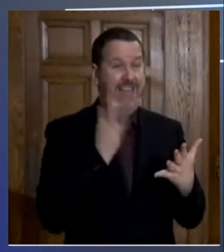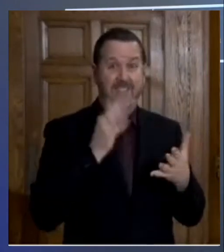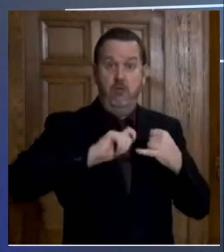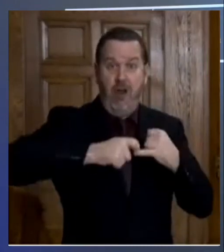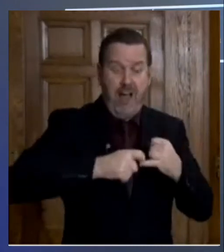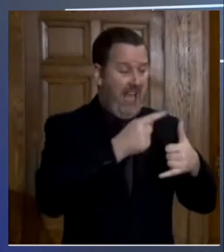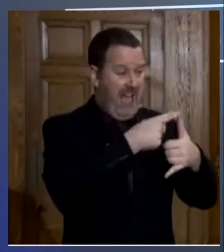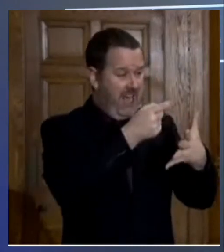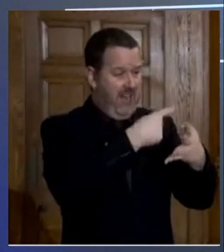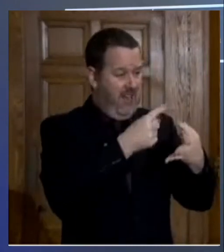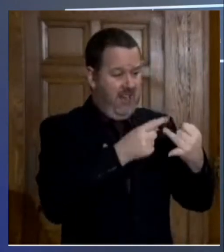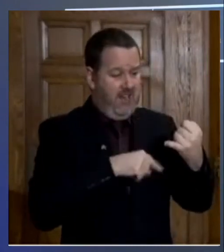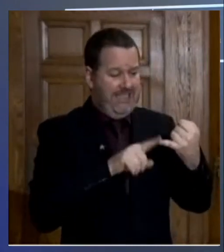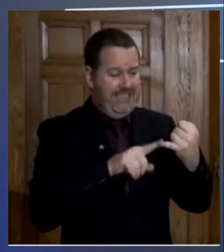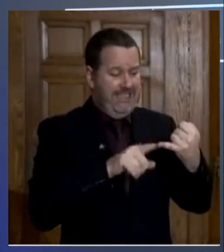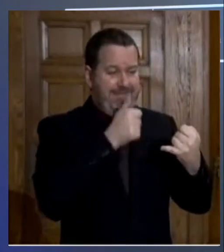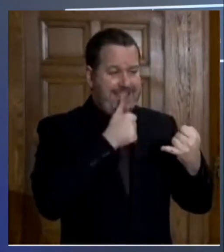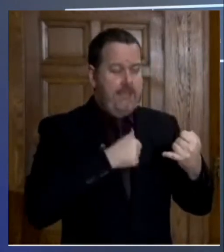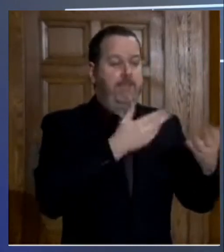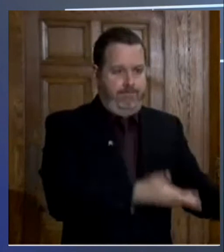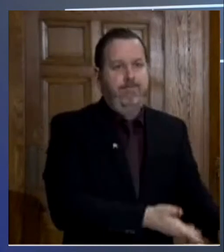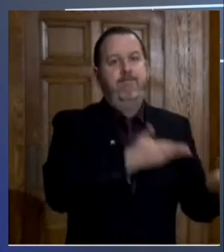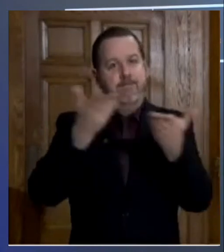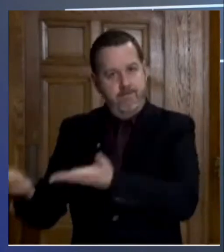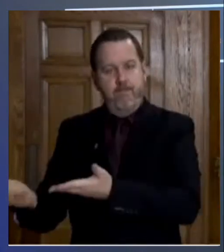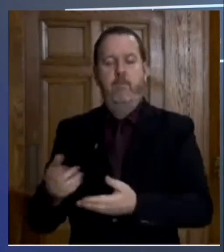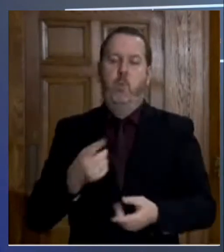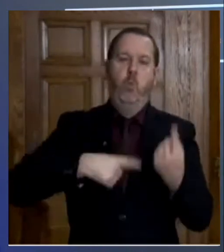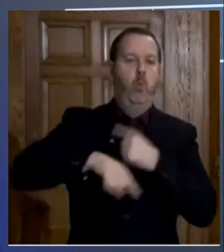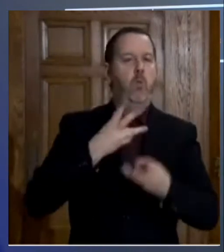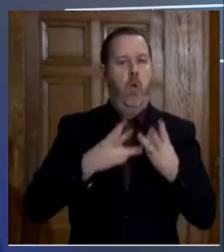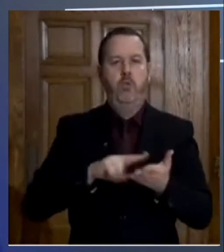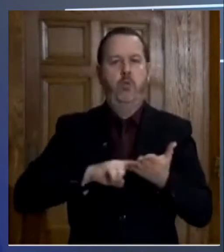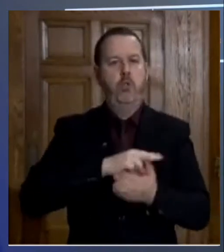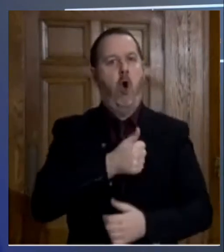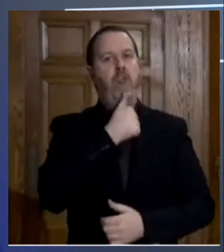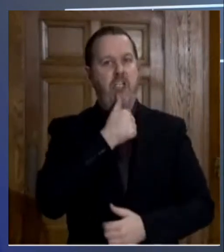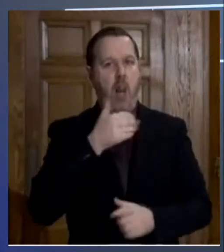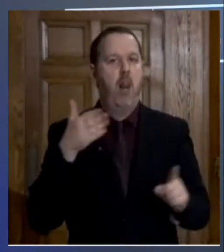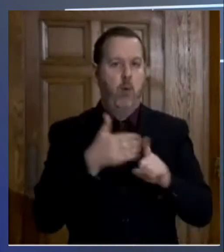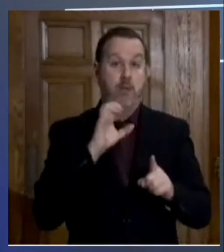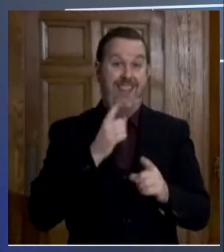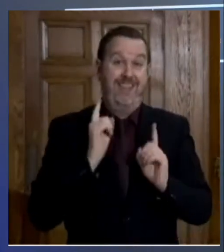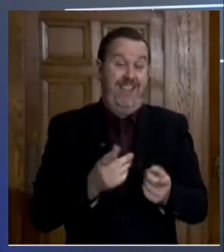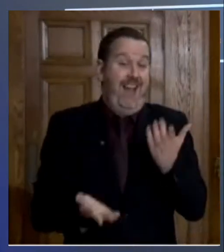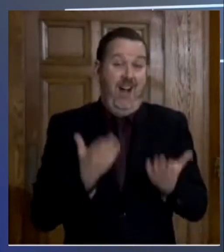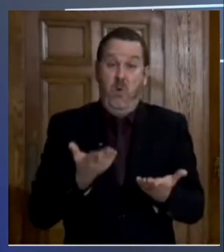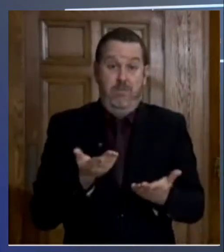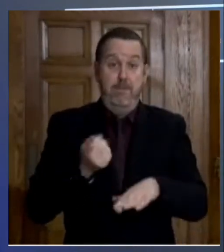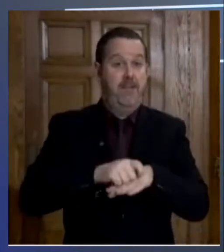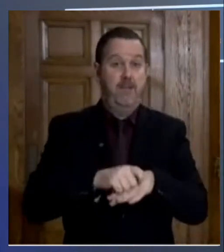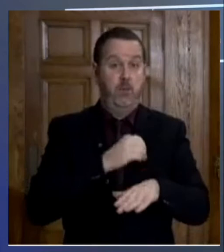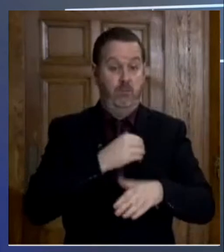And we're approaching it as a regional approach, because I think that's how we are coping as a health service during this wave of